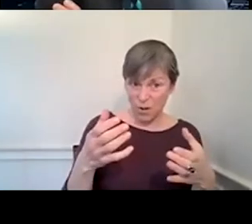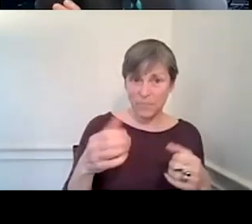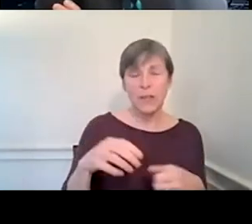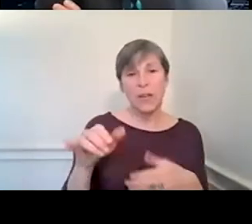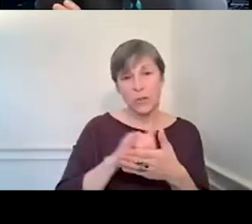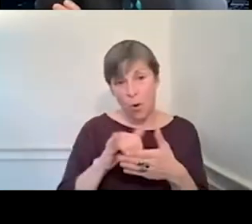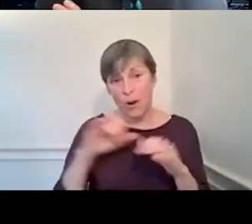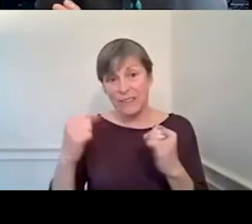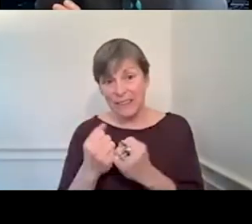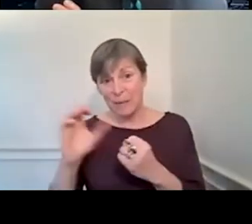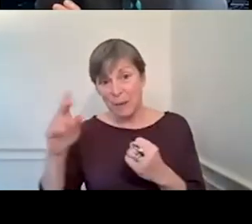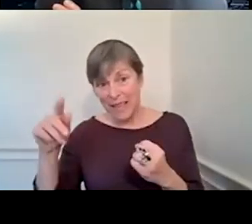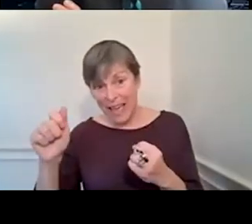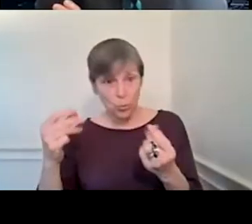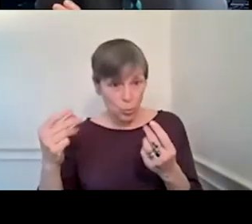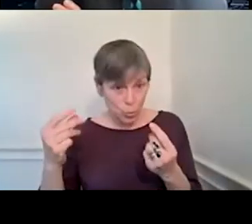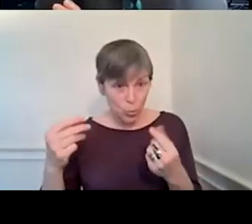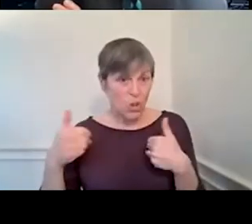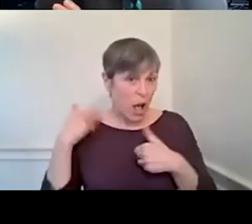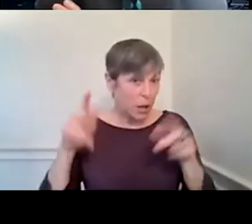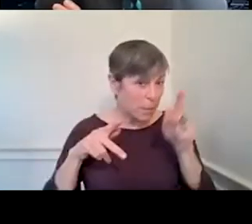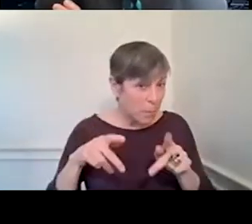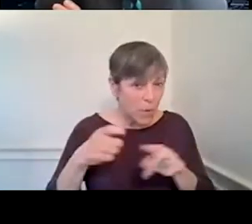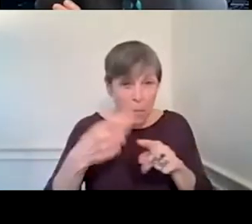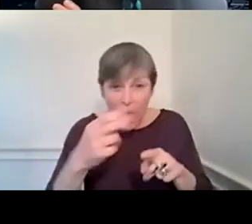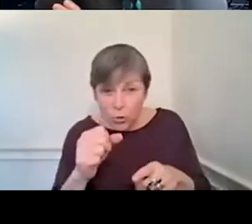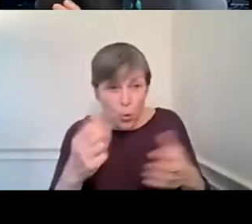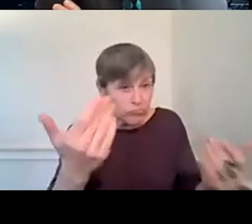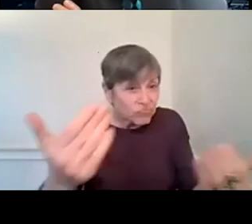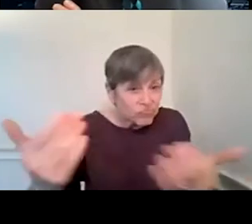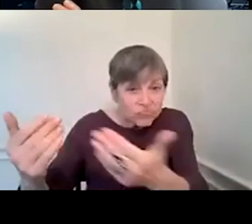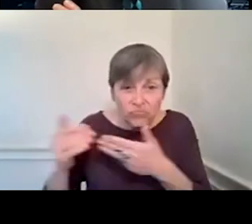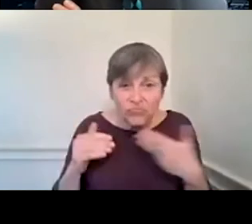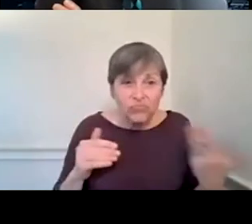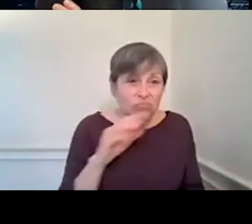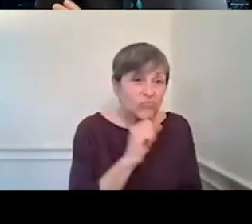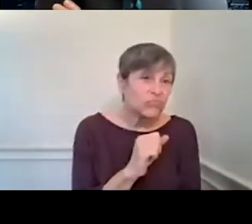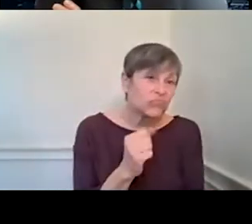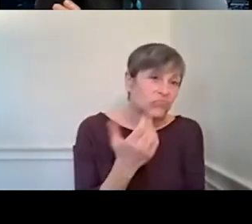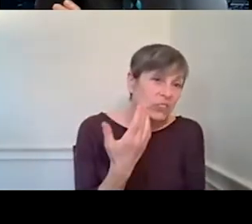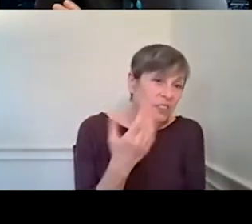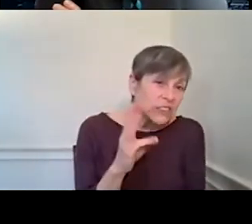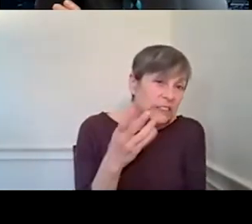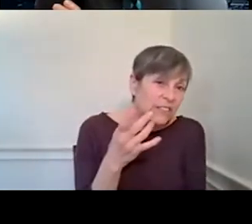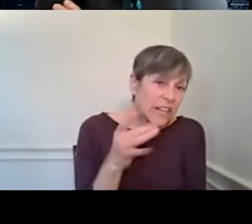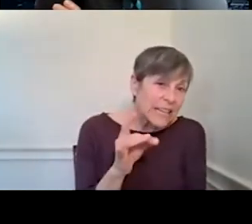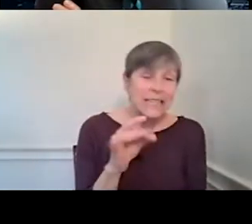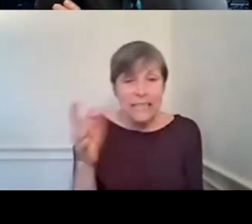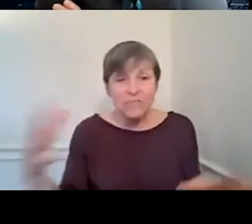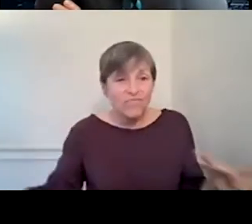of CPAs, they bring in young people from high school, 14, 15 years old. And that, I don't know, I think it's